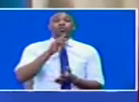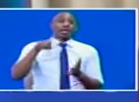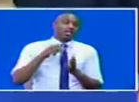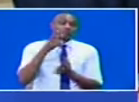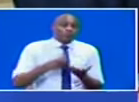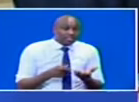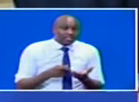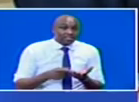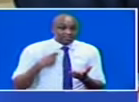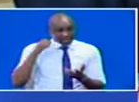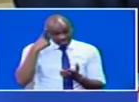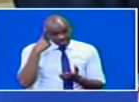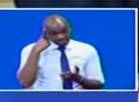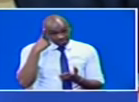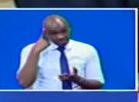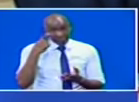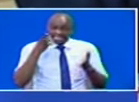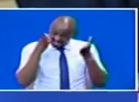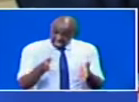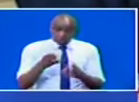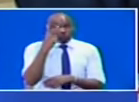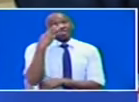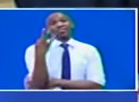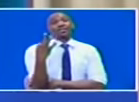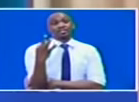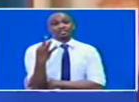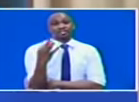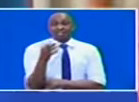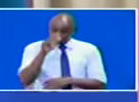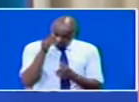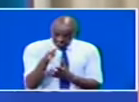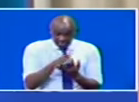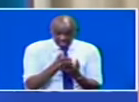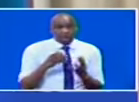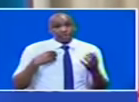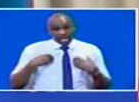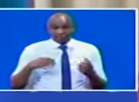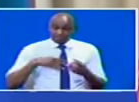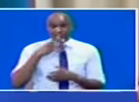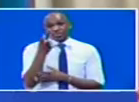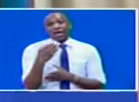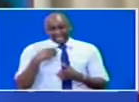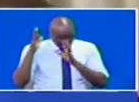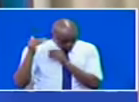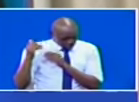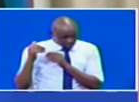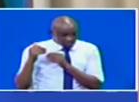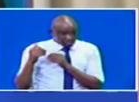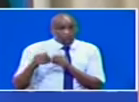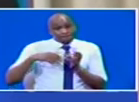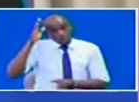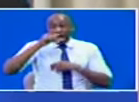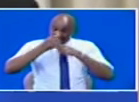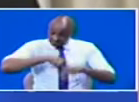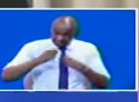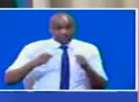I told you January 6th, we are now on the 23rd. In between, your activities have been taking place, and I hope more activities shall